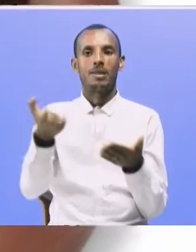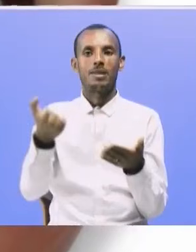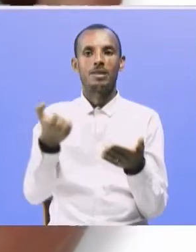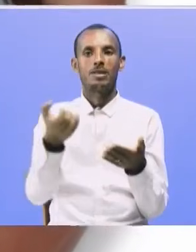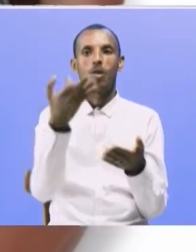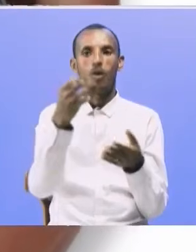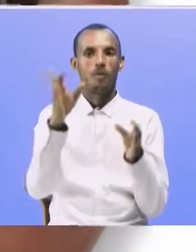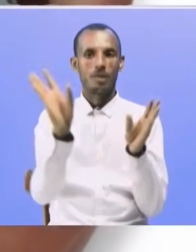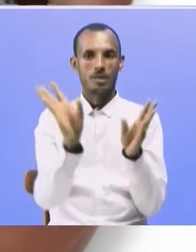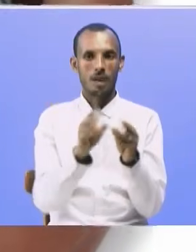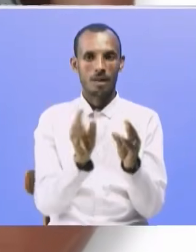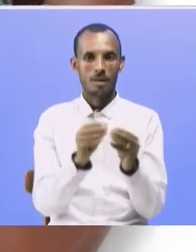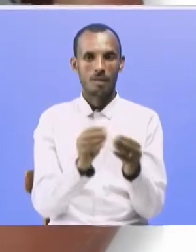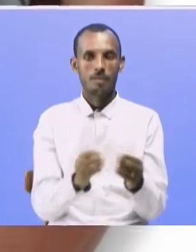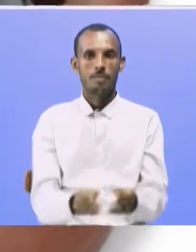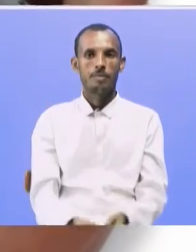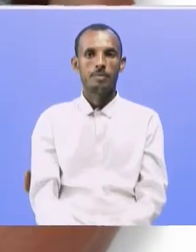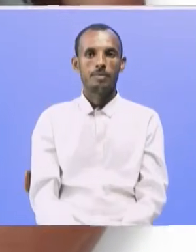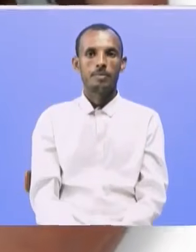small